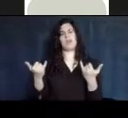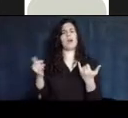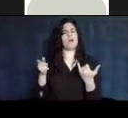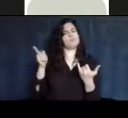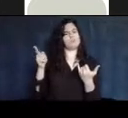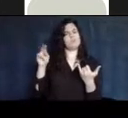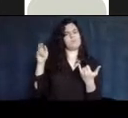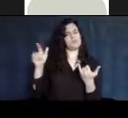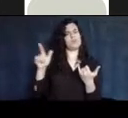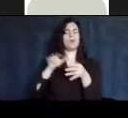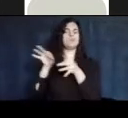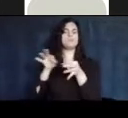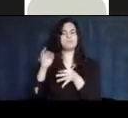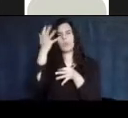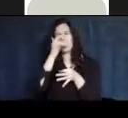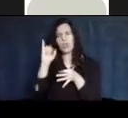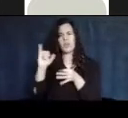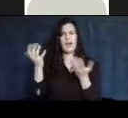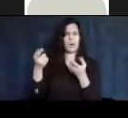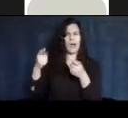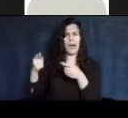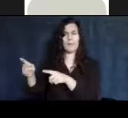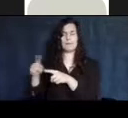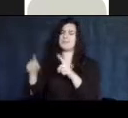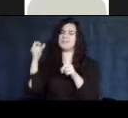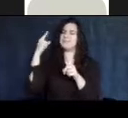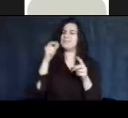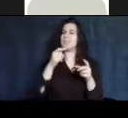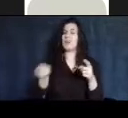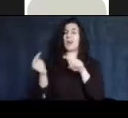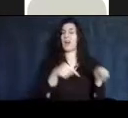at orientation, but we have moved it completely online.